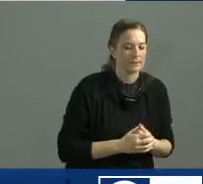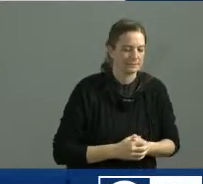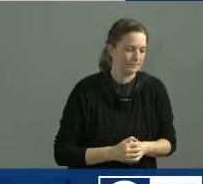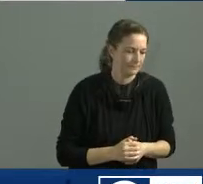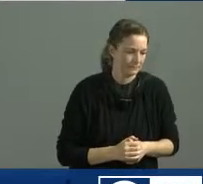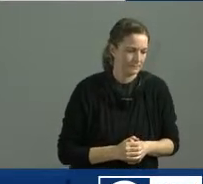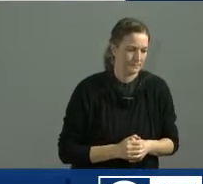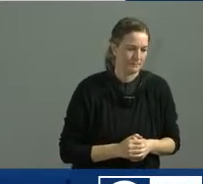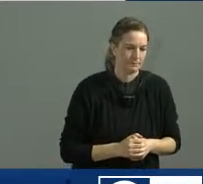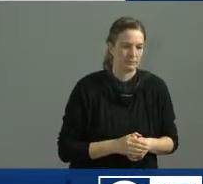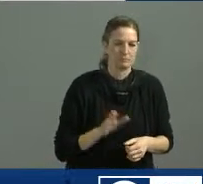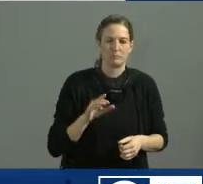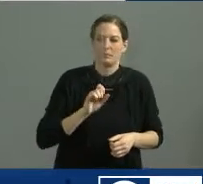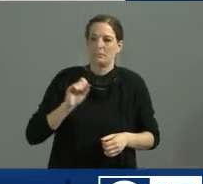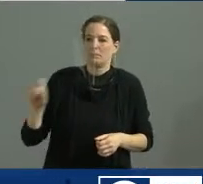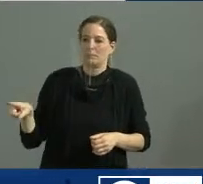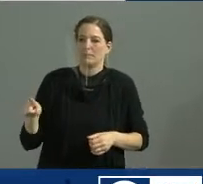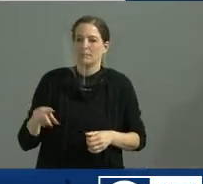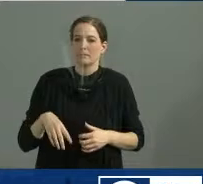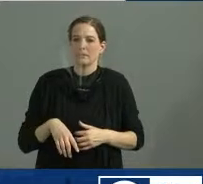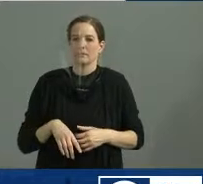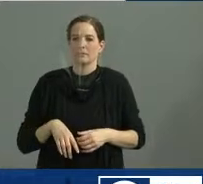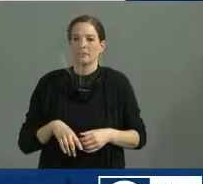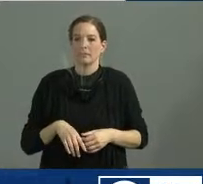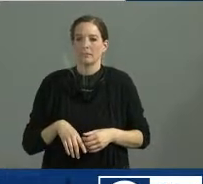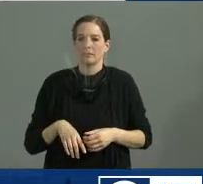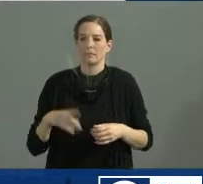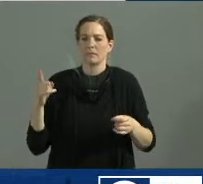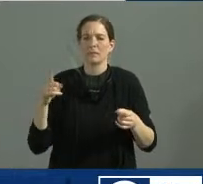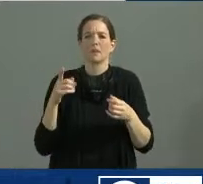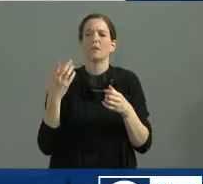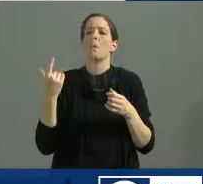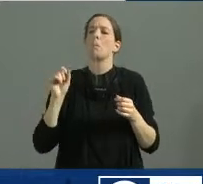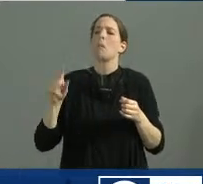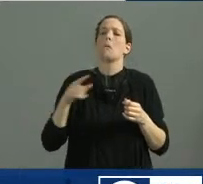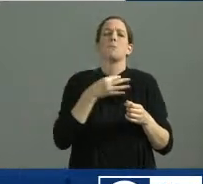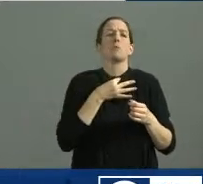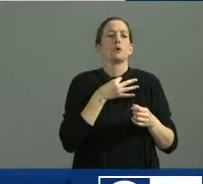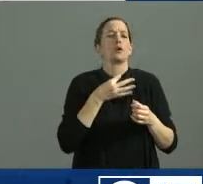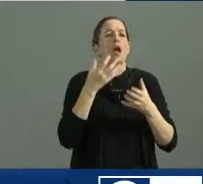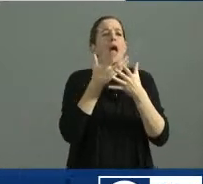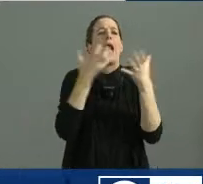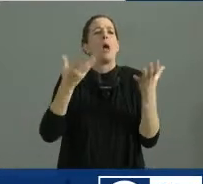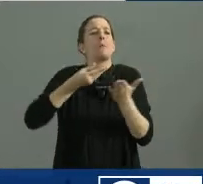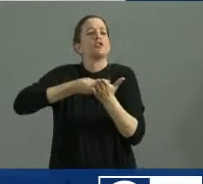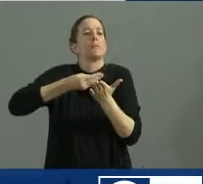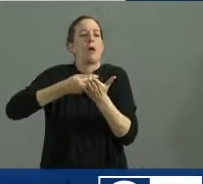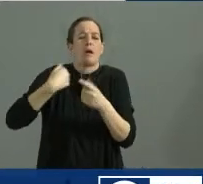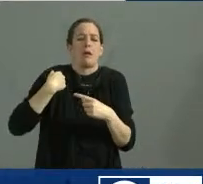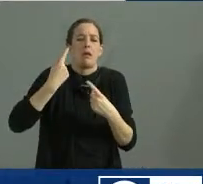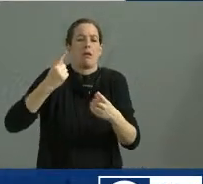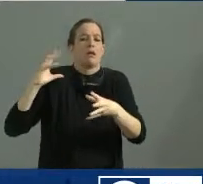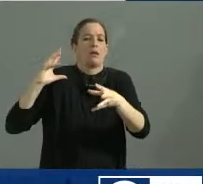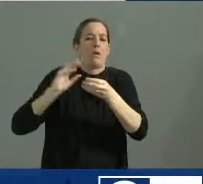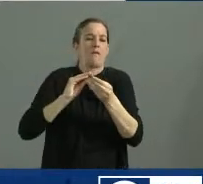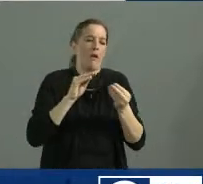up, to this point, how much money has been poured into getting that thing ready, and would you consider it a wasted resource if it's not